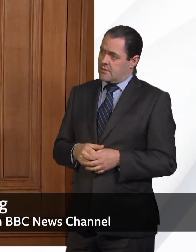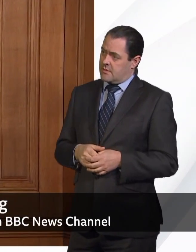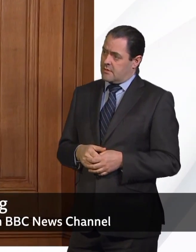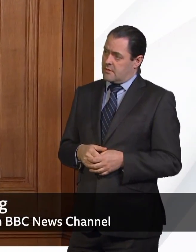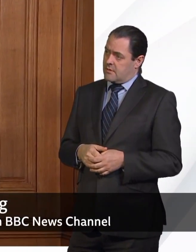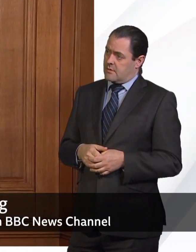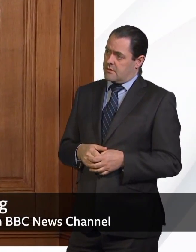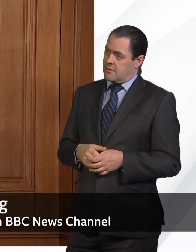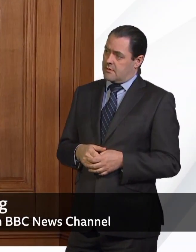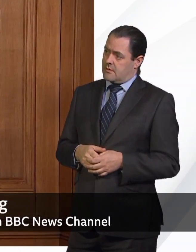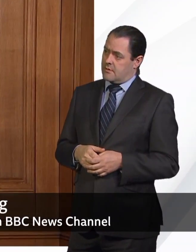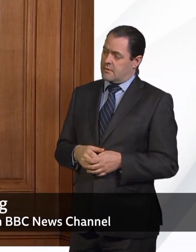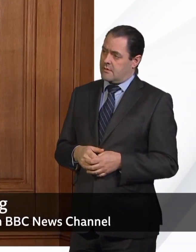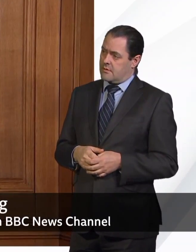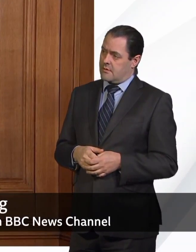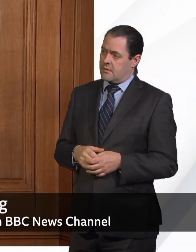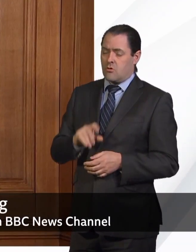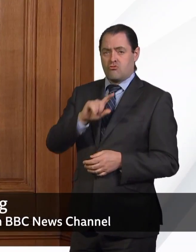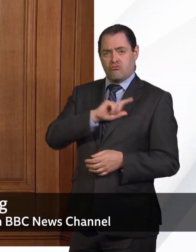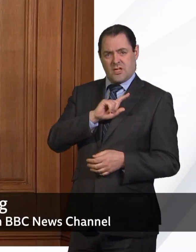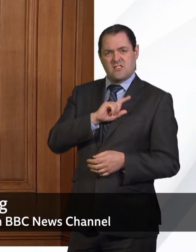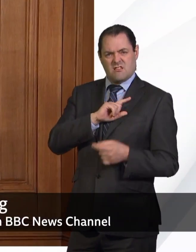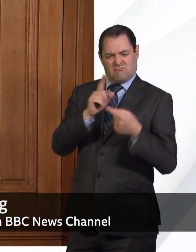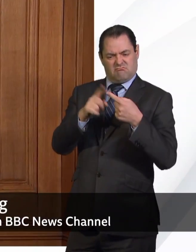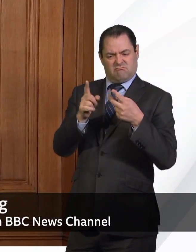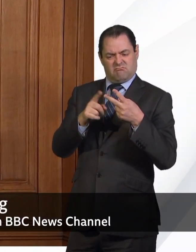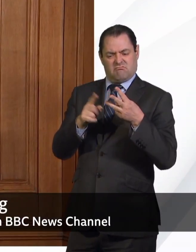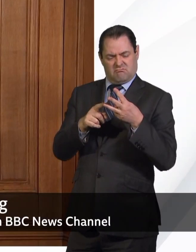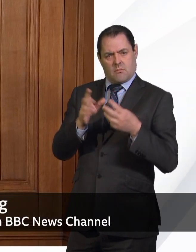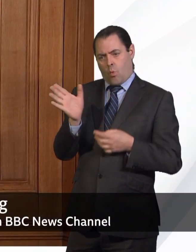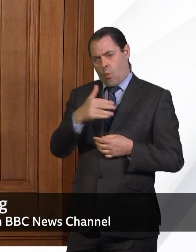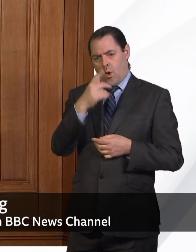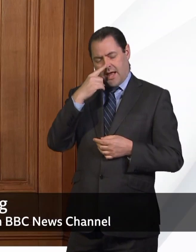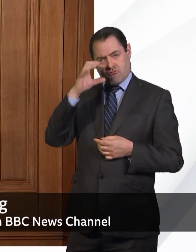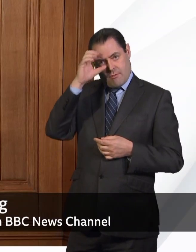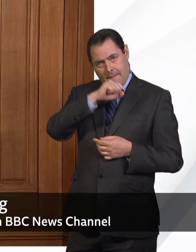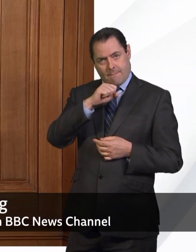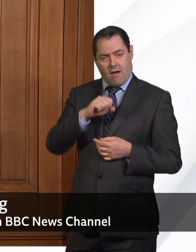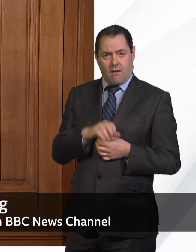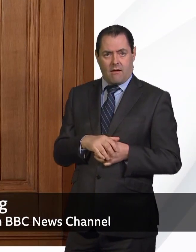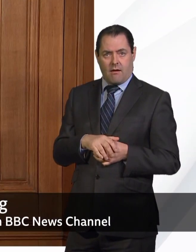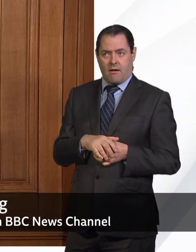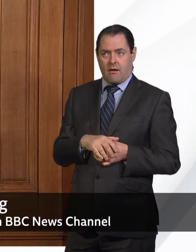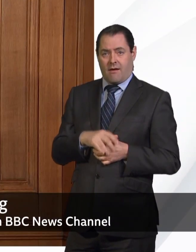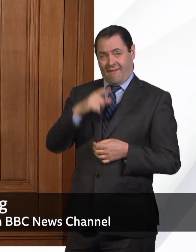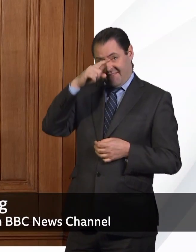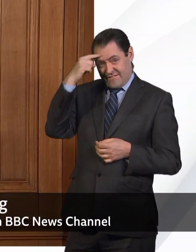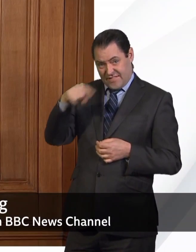that the point of having the symptoms that people can remember, the key thing is the